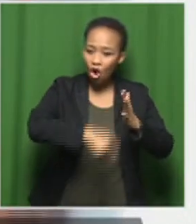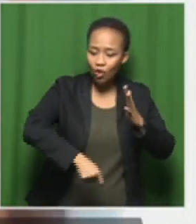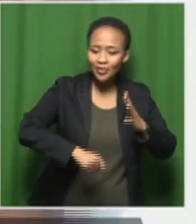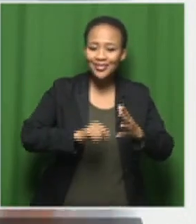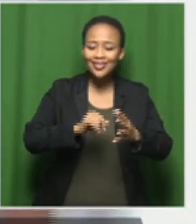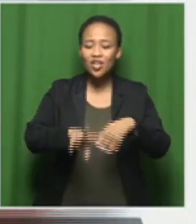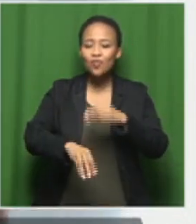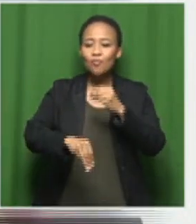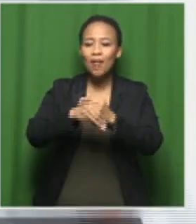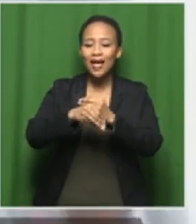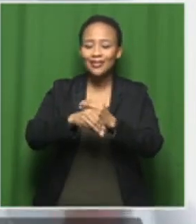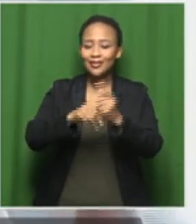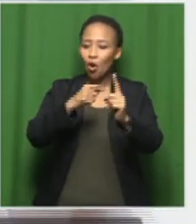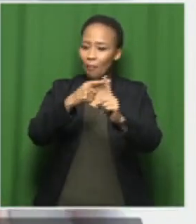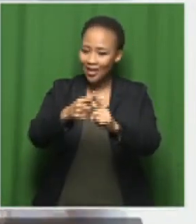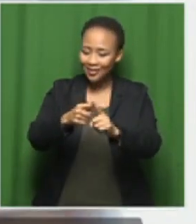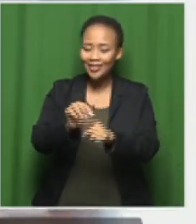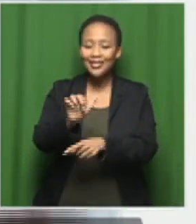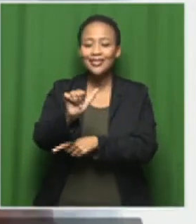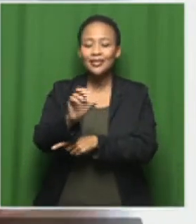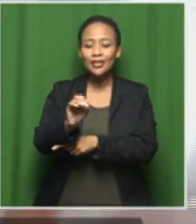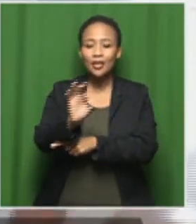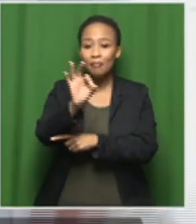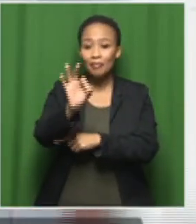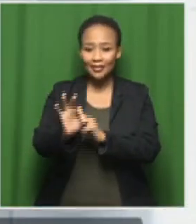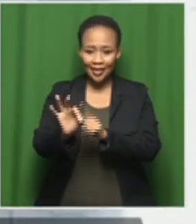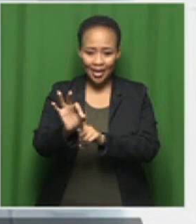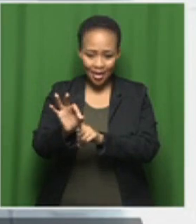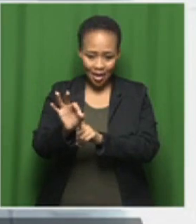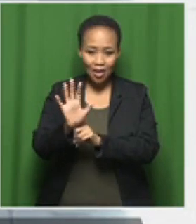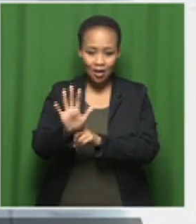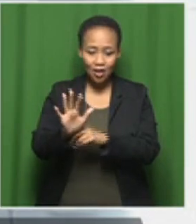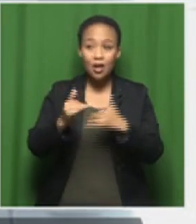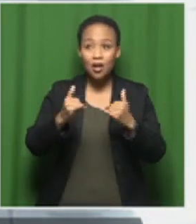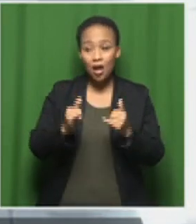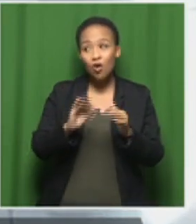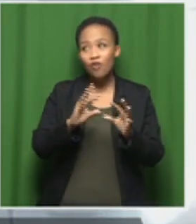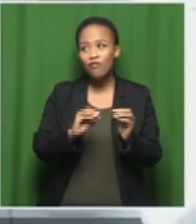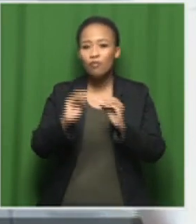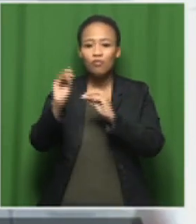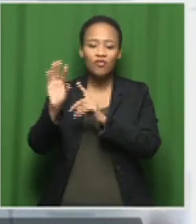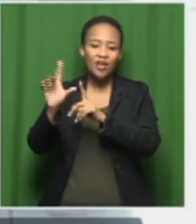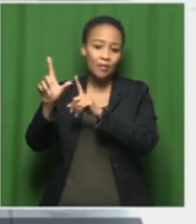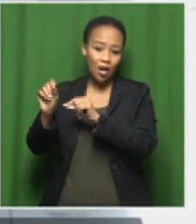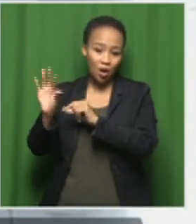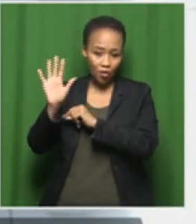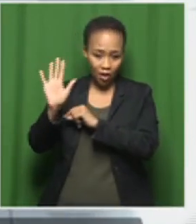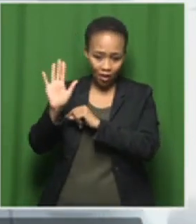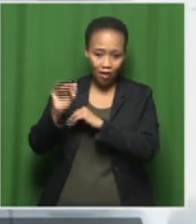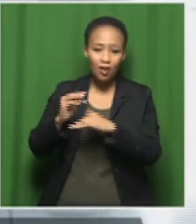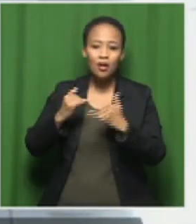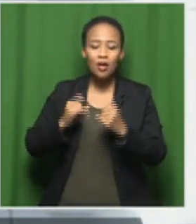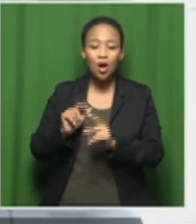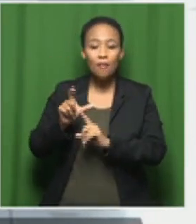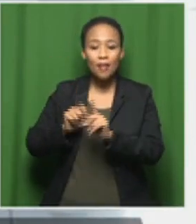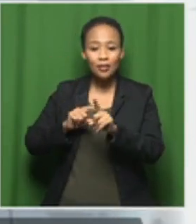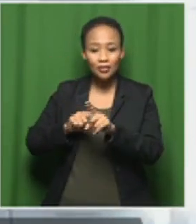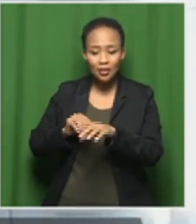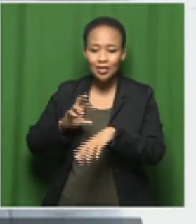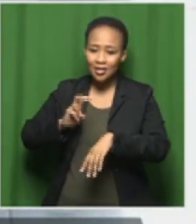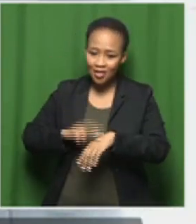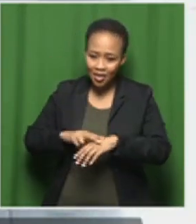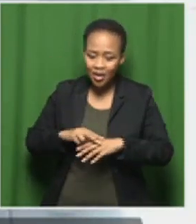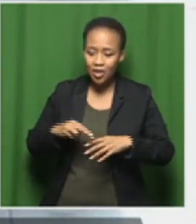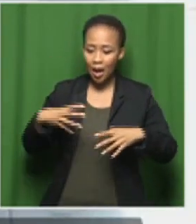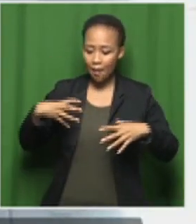duties that, to bring anything into the country. That goes down to Cape Town, to get sublimated and printed